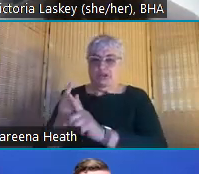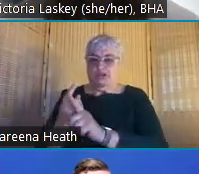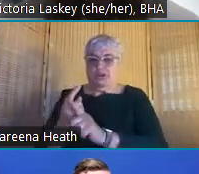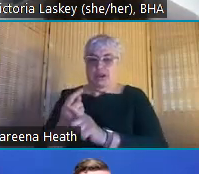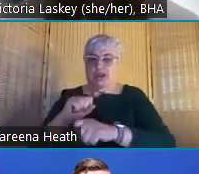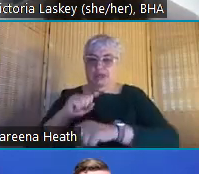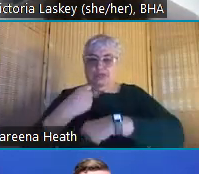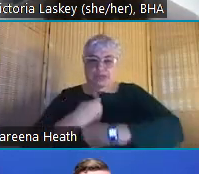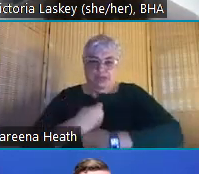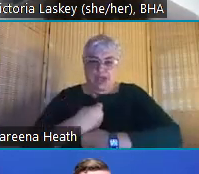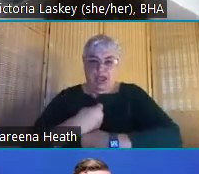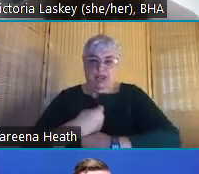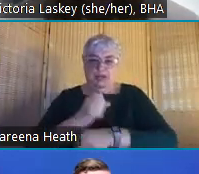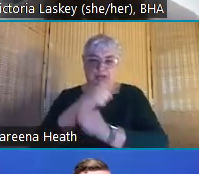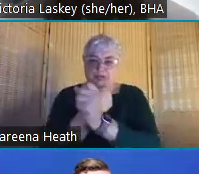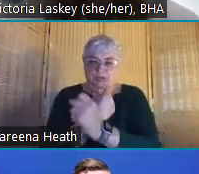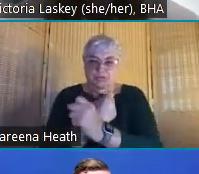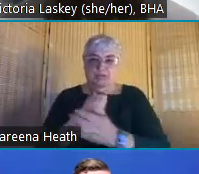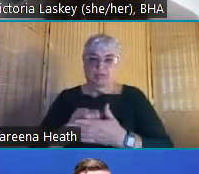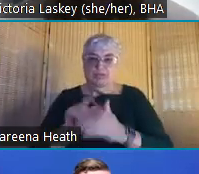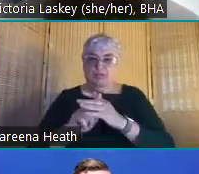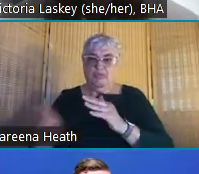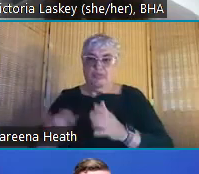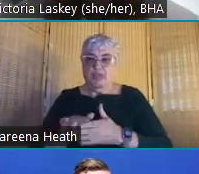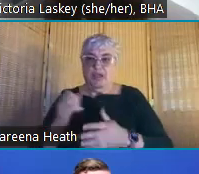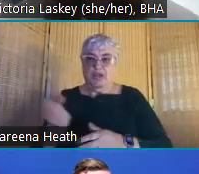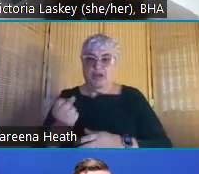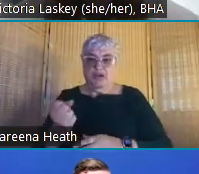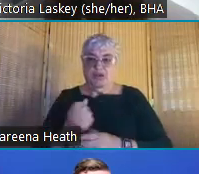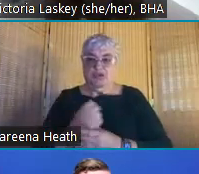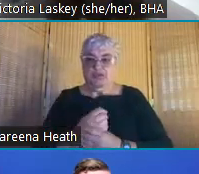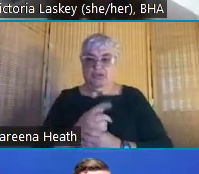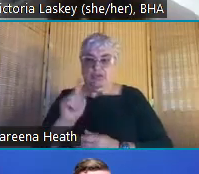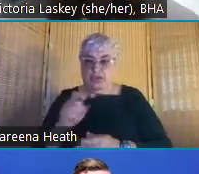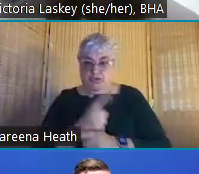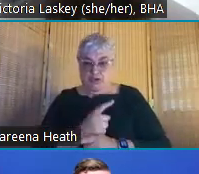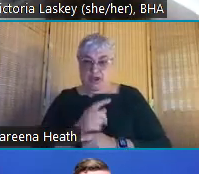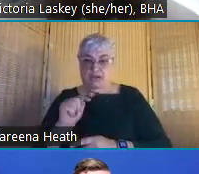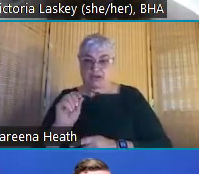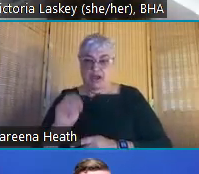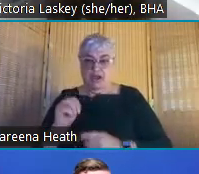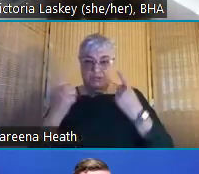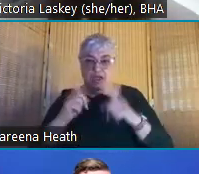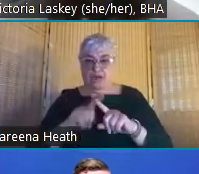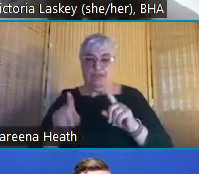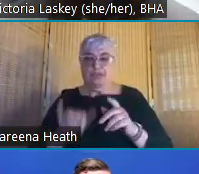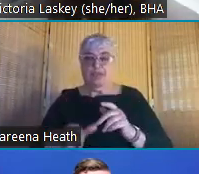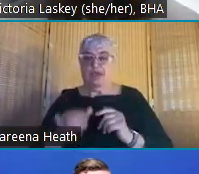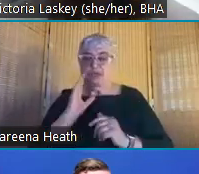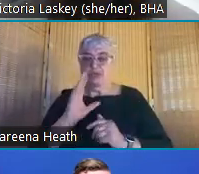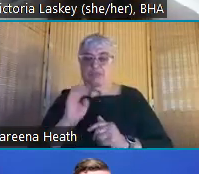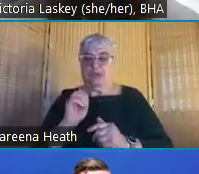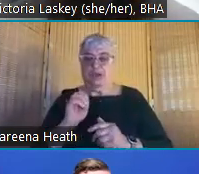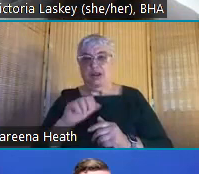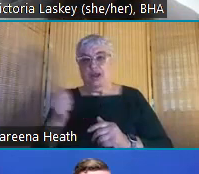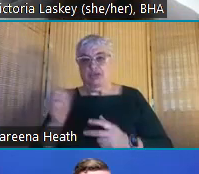acceptable alternative on the WIC, elopement of someone on a hold? Interested in Tom's thoughts, but I would think that that would be an